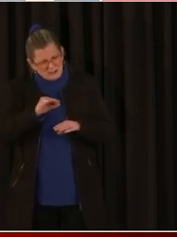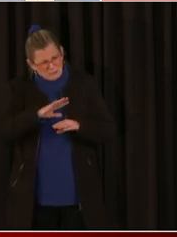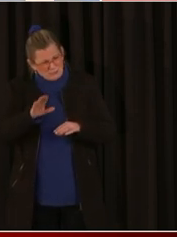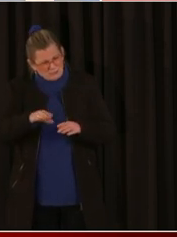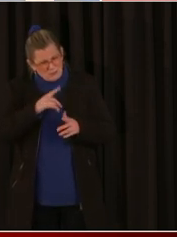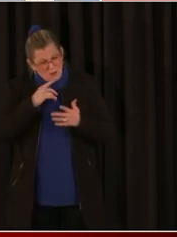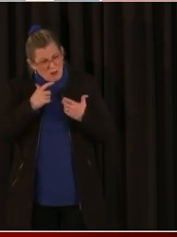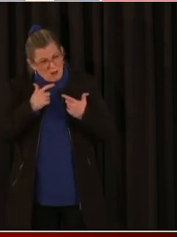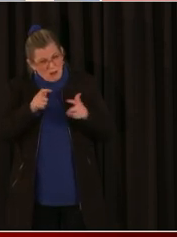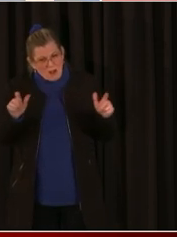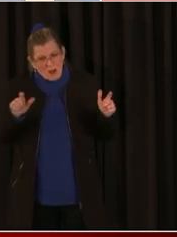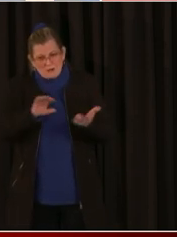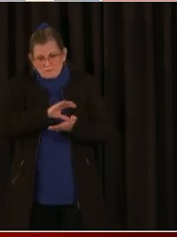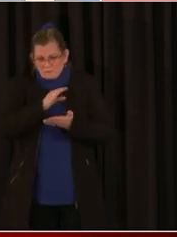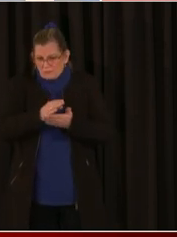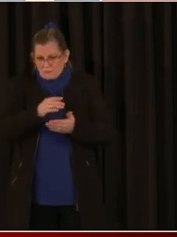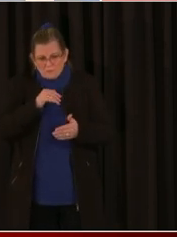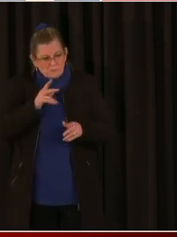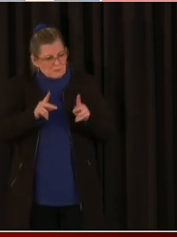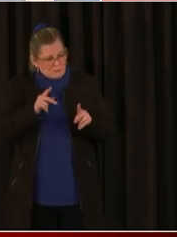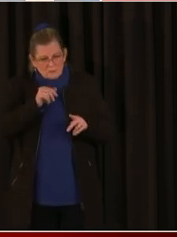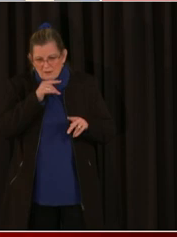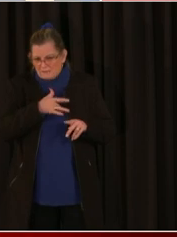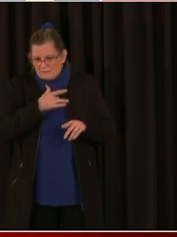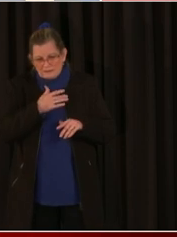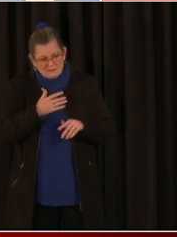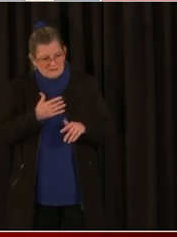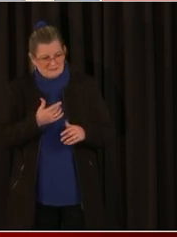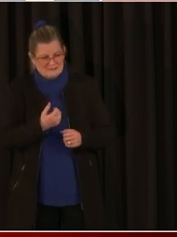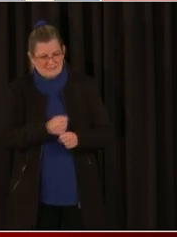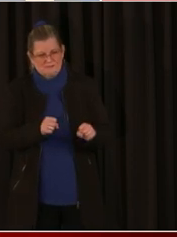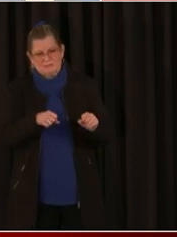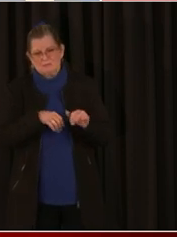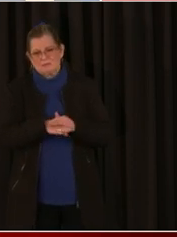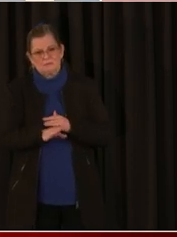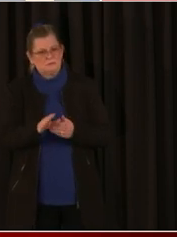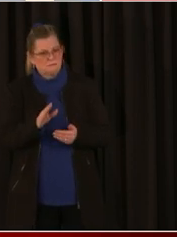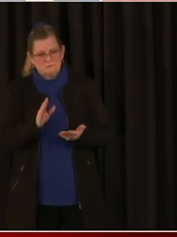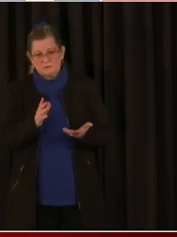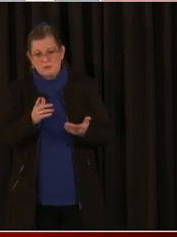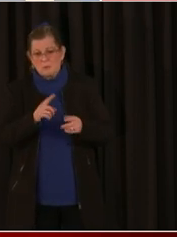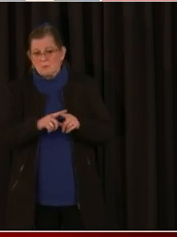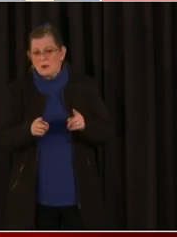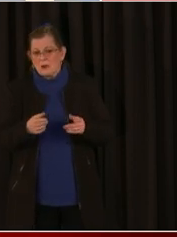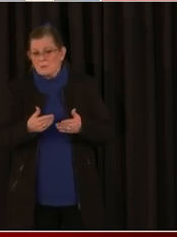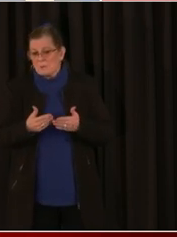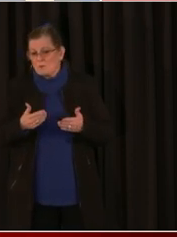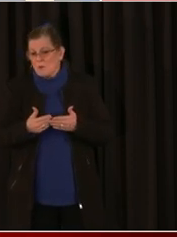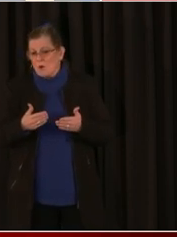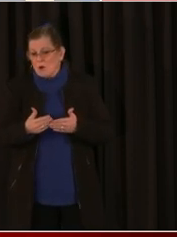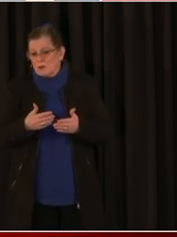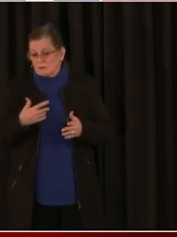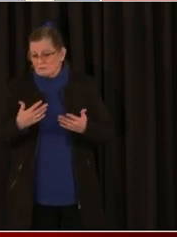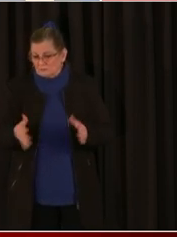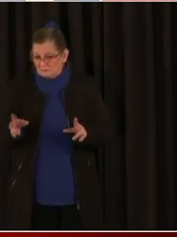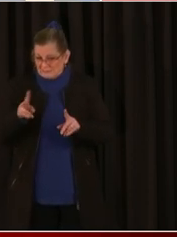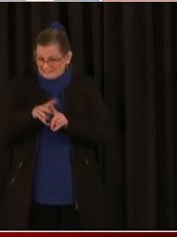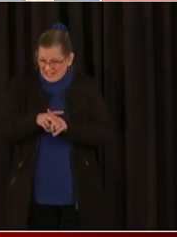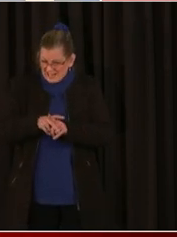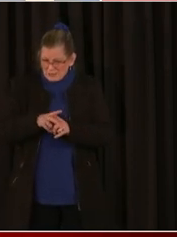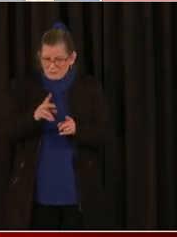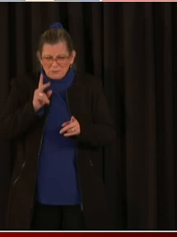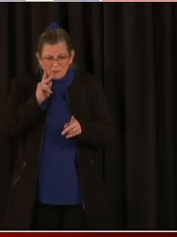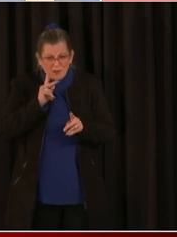or a large amount of their teachers do still not feel buildings are safe. Liz Davis, before the ruling came out, had